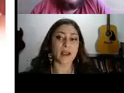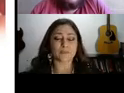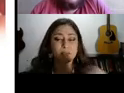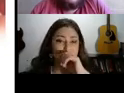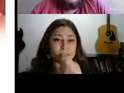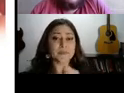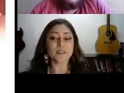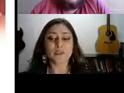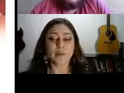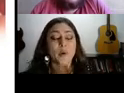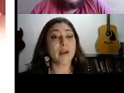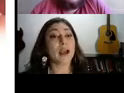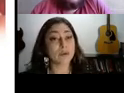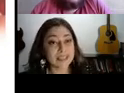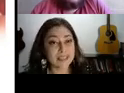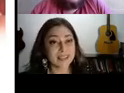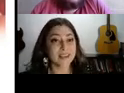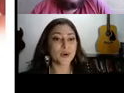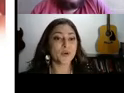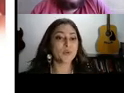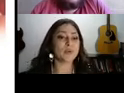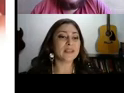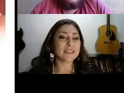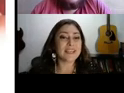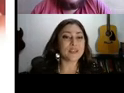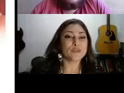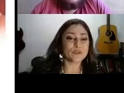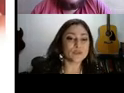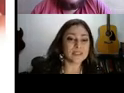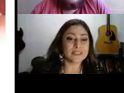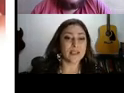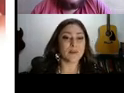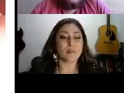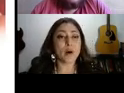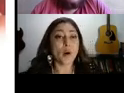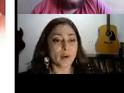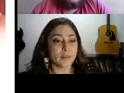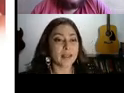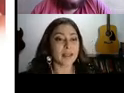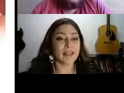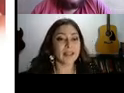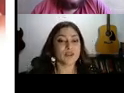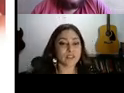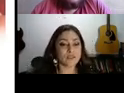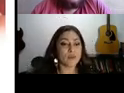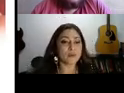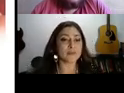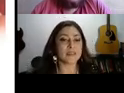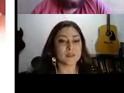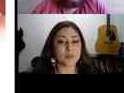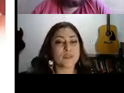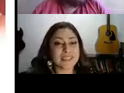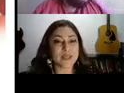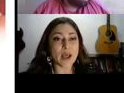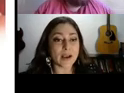And you have, poet Alorista, who brings and introduces a poem that transforms and